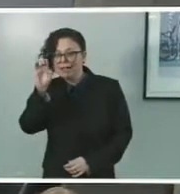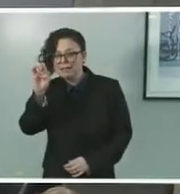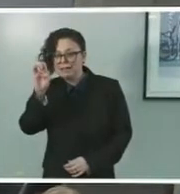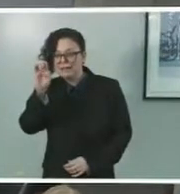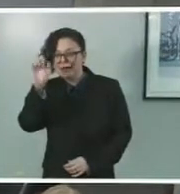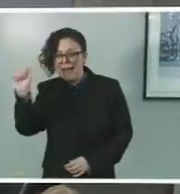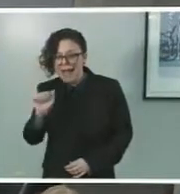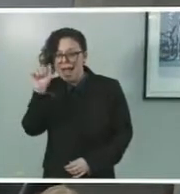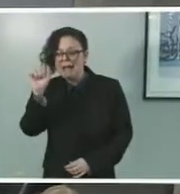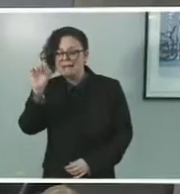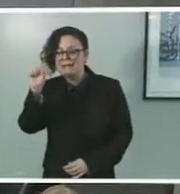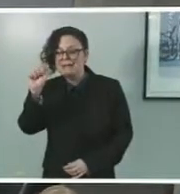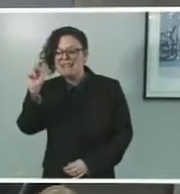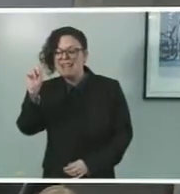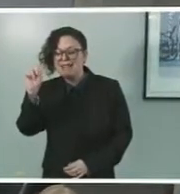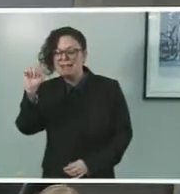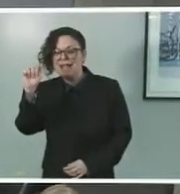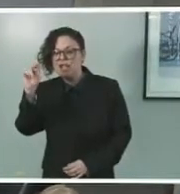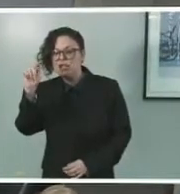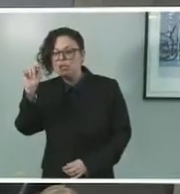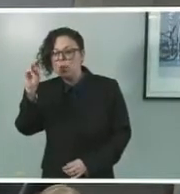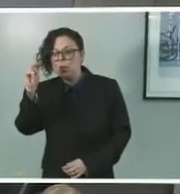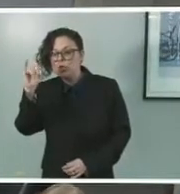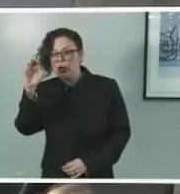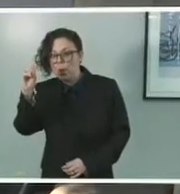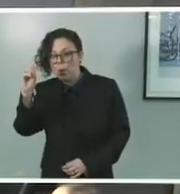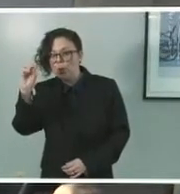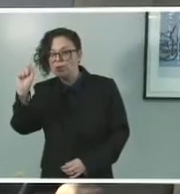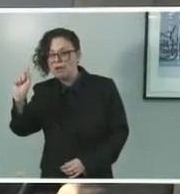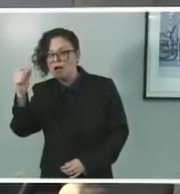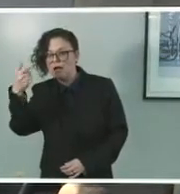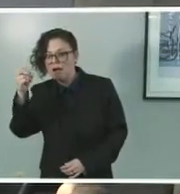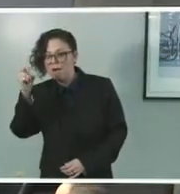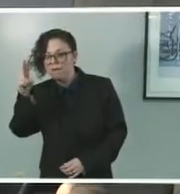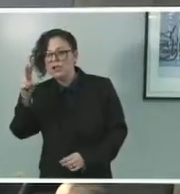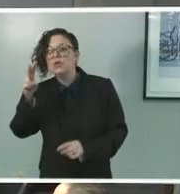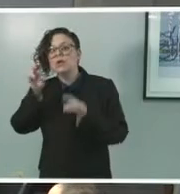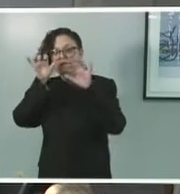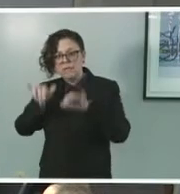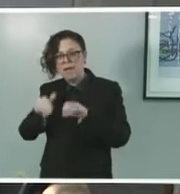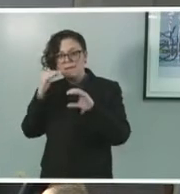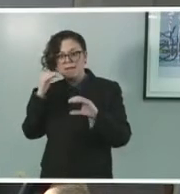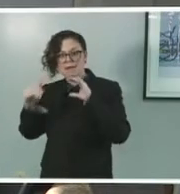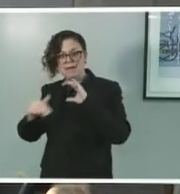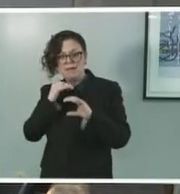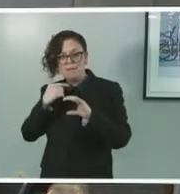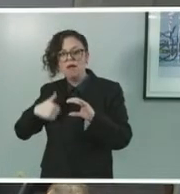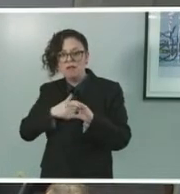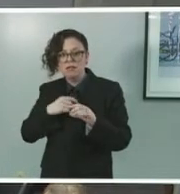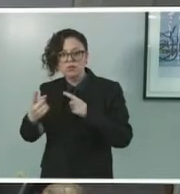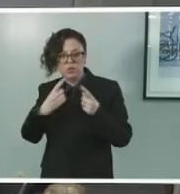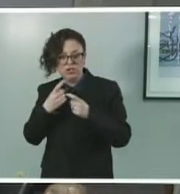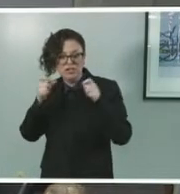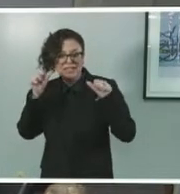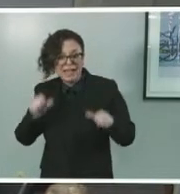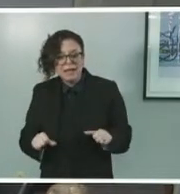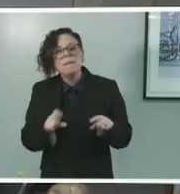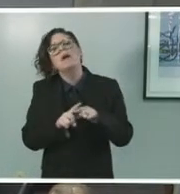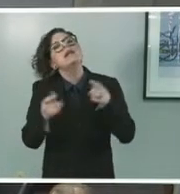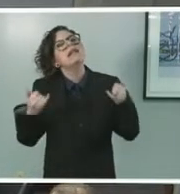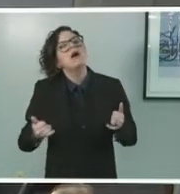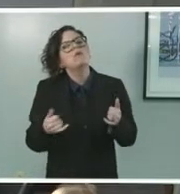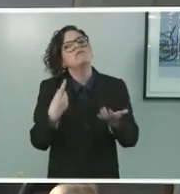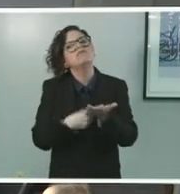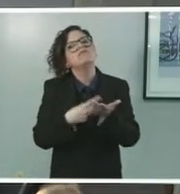311customerservice@sanantonio.gov. So let's start with the overarching question that a lot of people are asking, which is, how is this order going to be